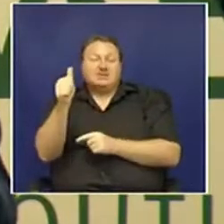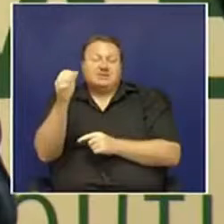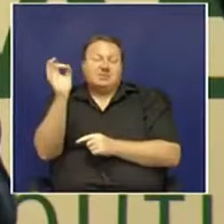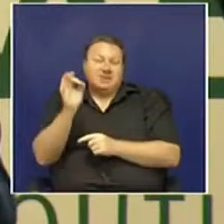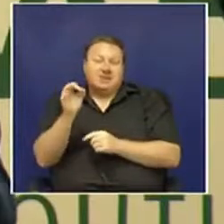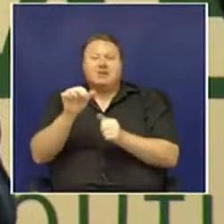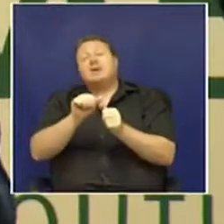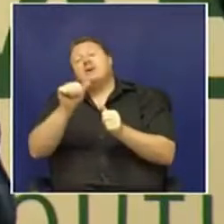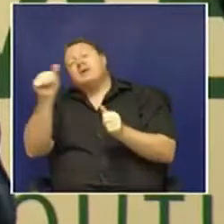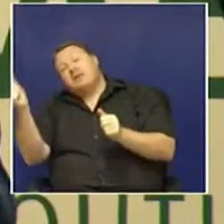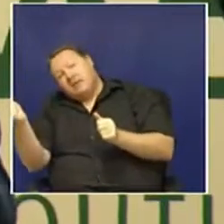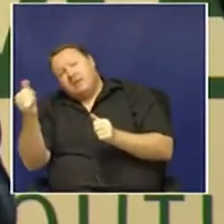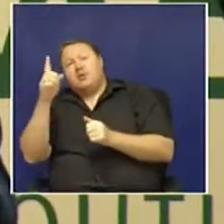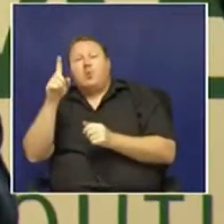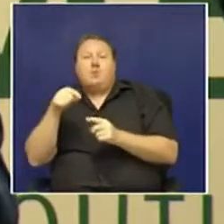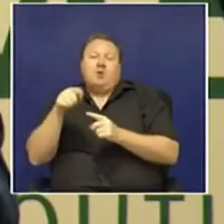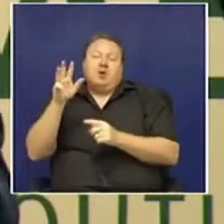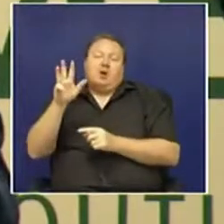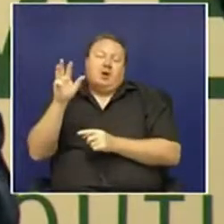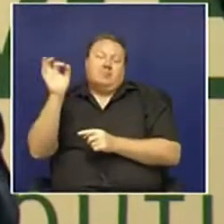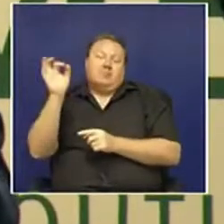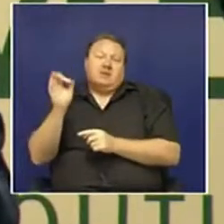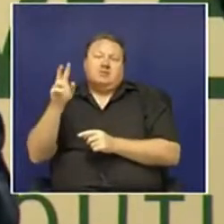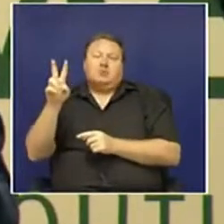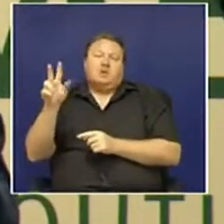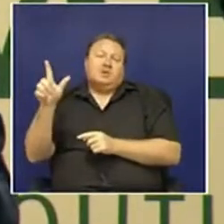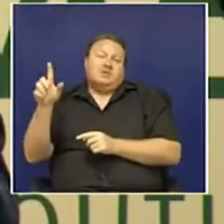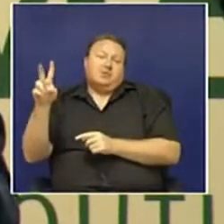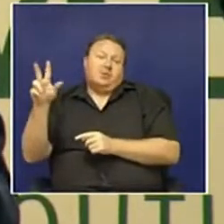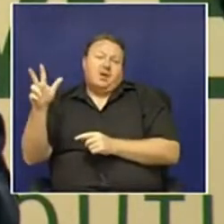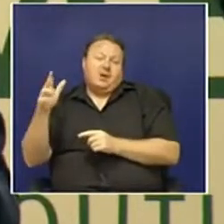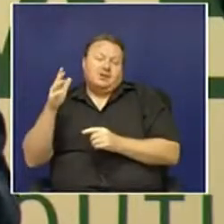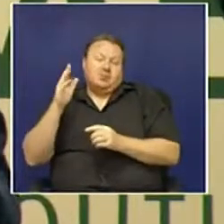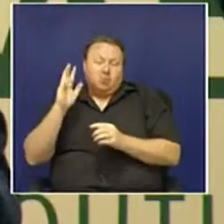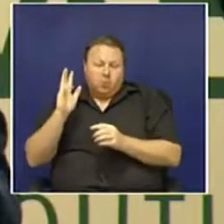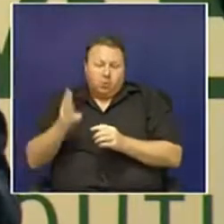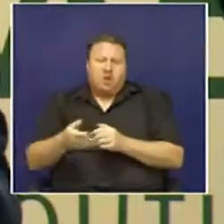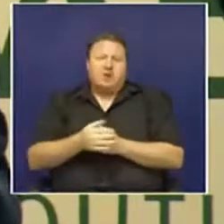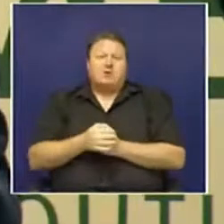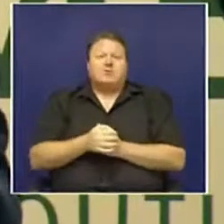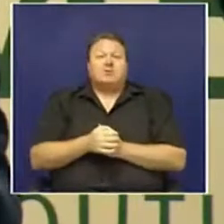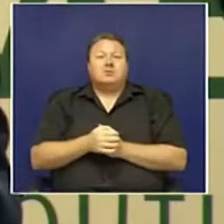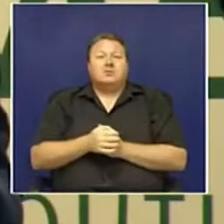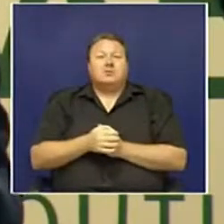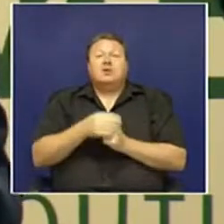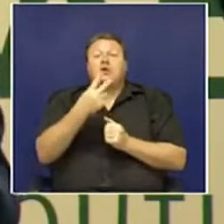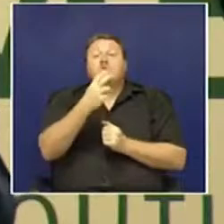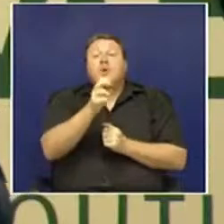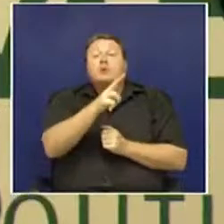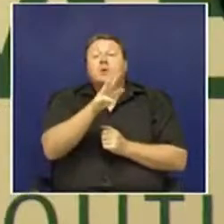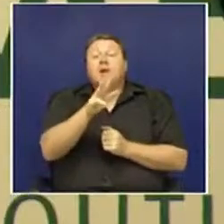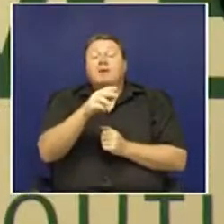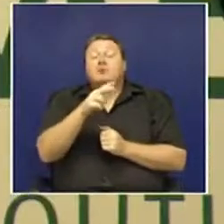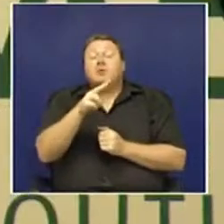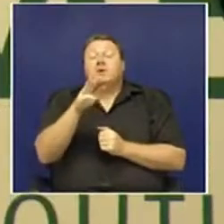in 27-28. By 28-29, we see it reaching a